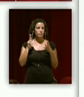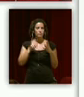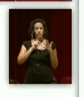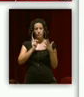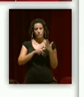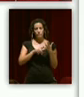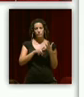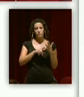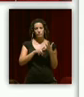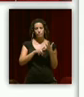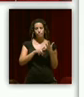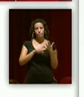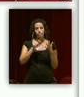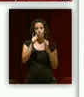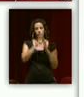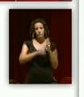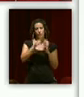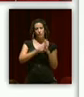freeandroidmapmaker.com, and